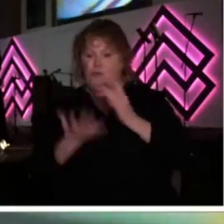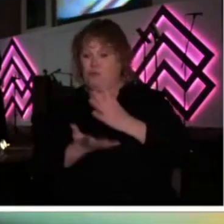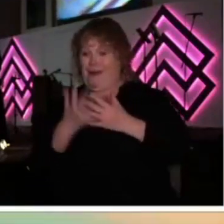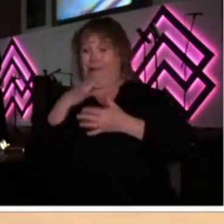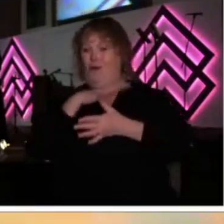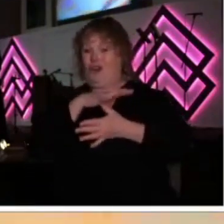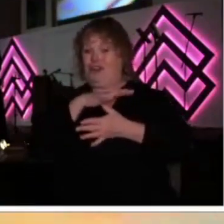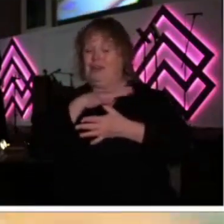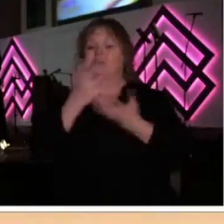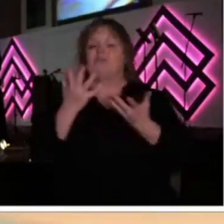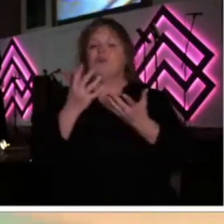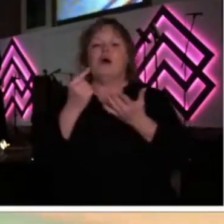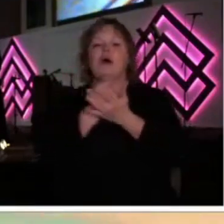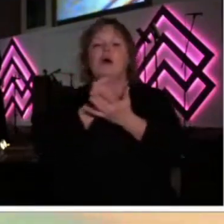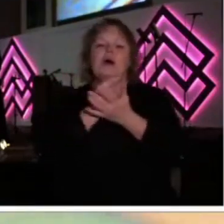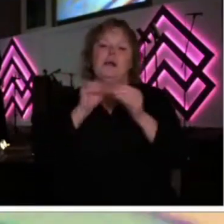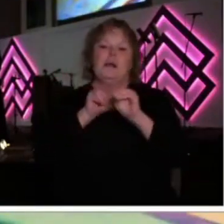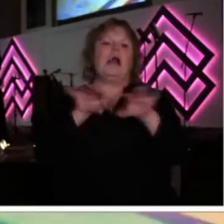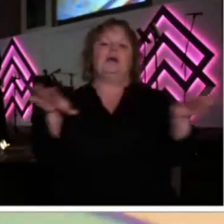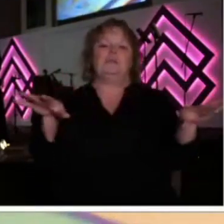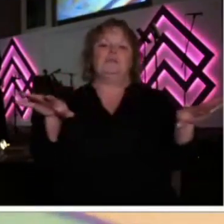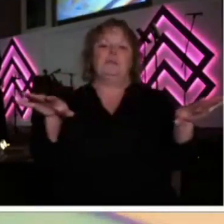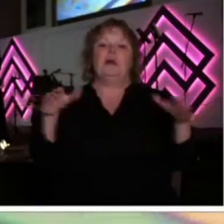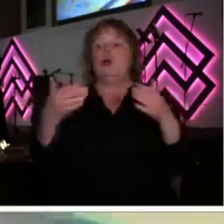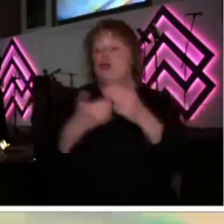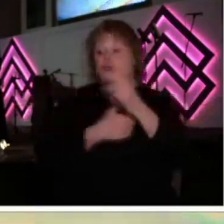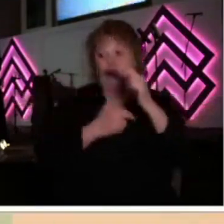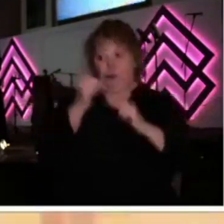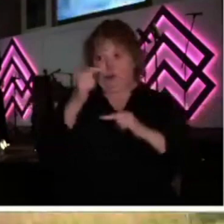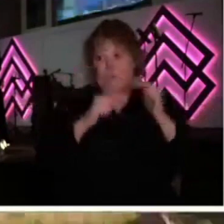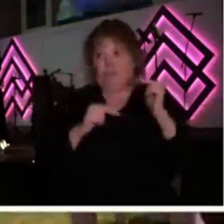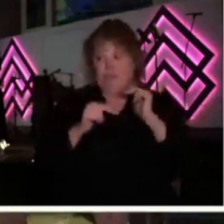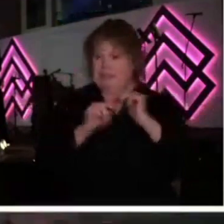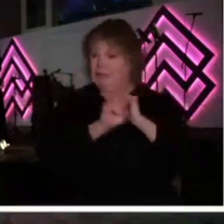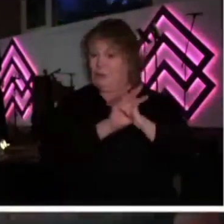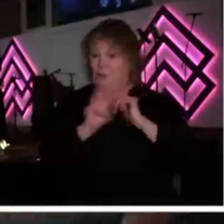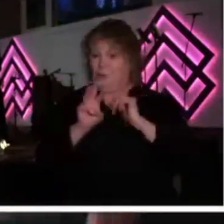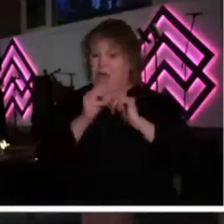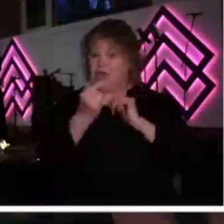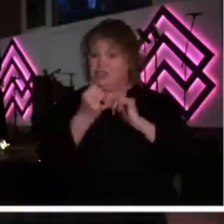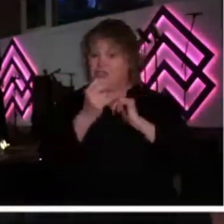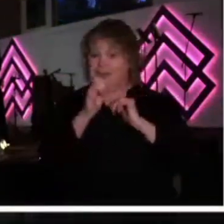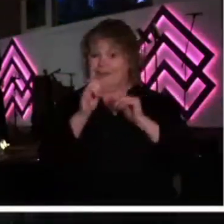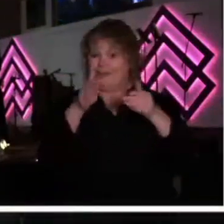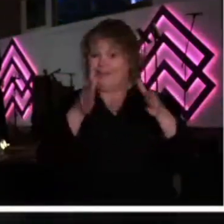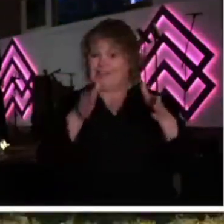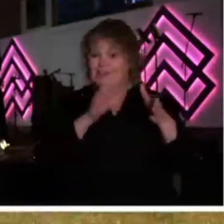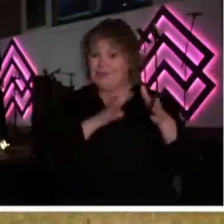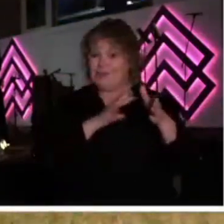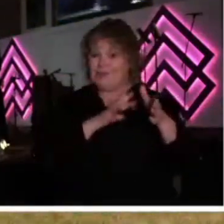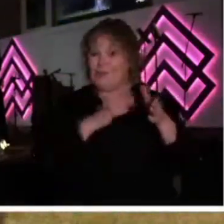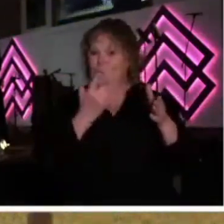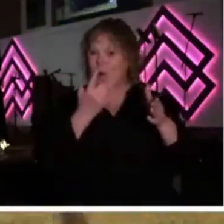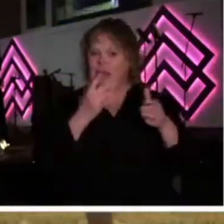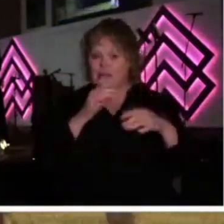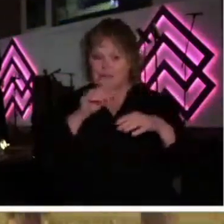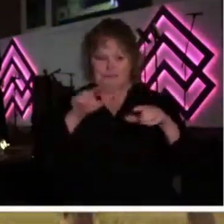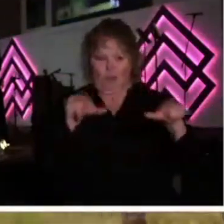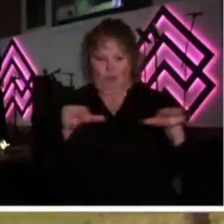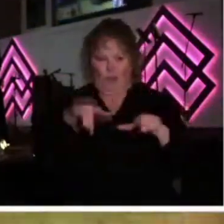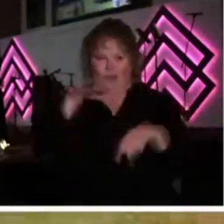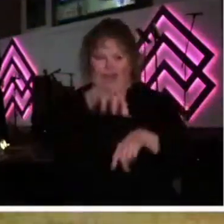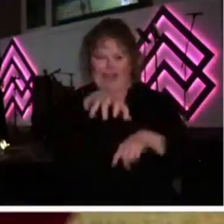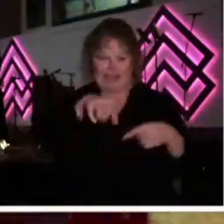the new building on Western SC Street, I'm excited about its location, its visibility. You know, you got the